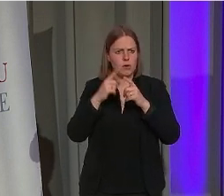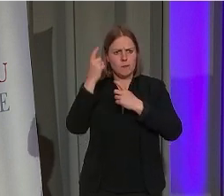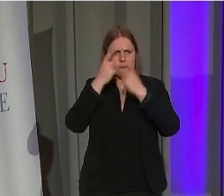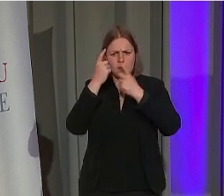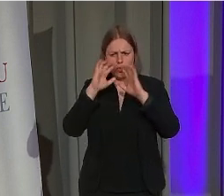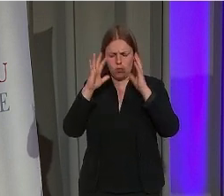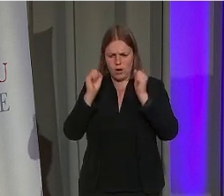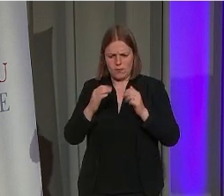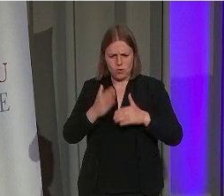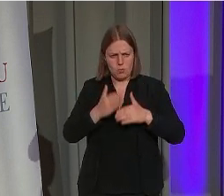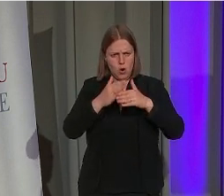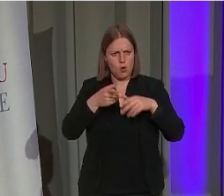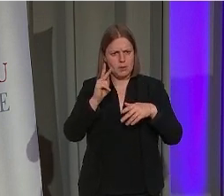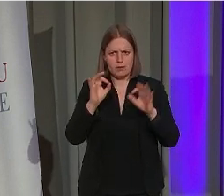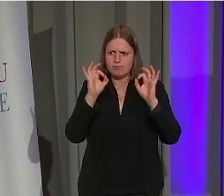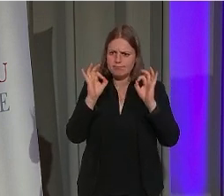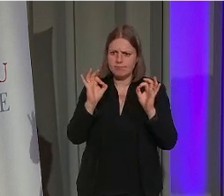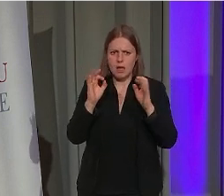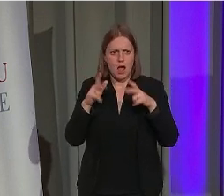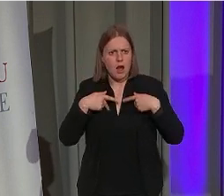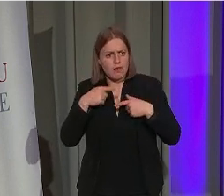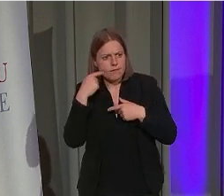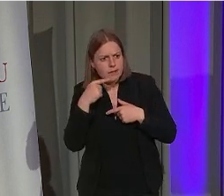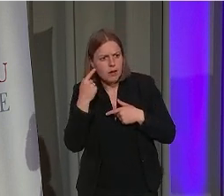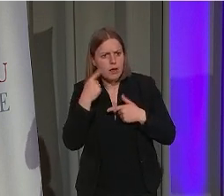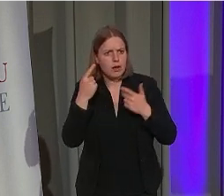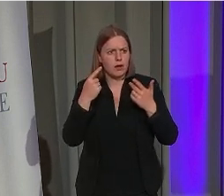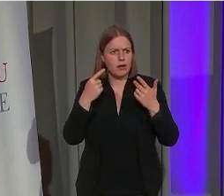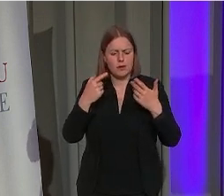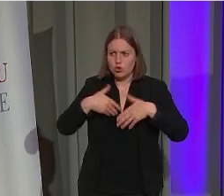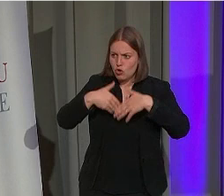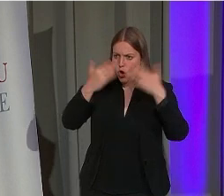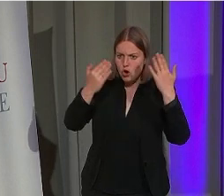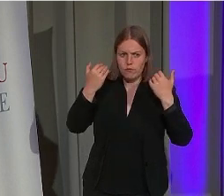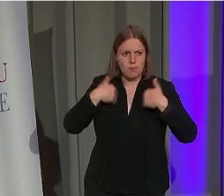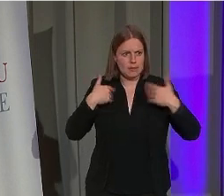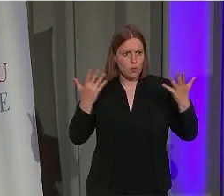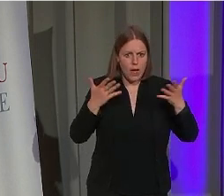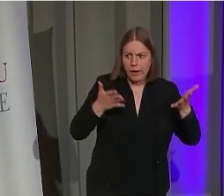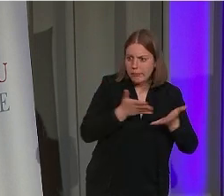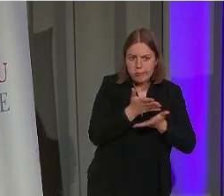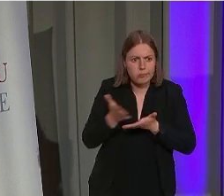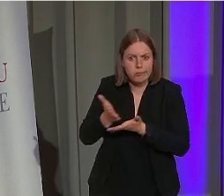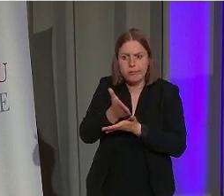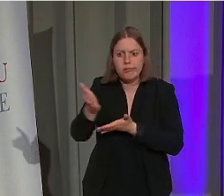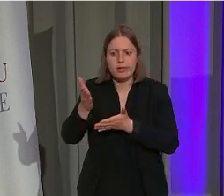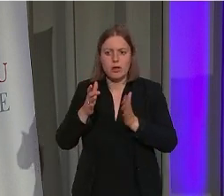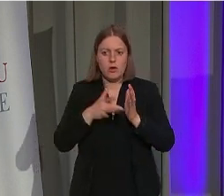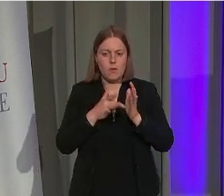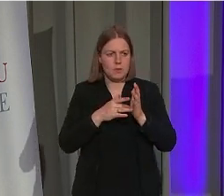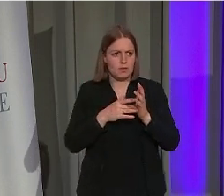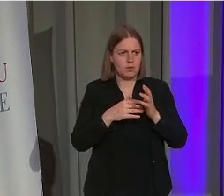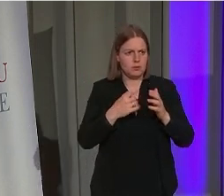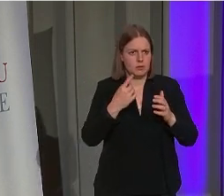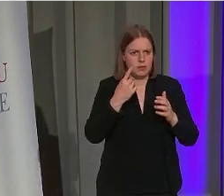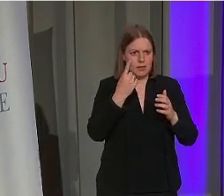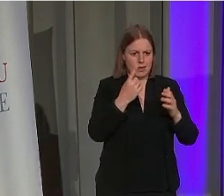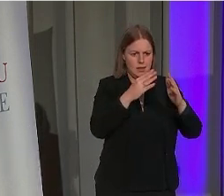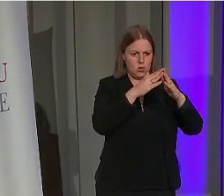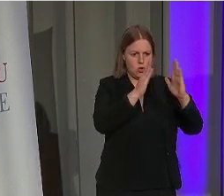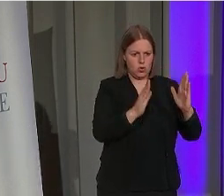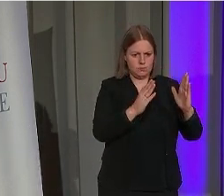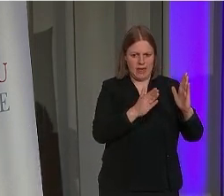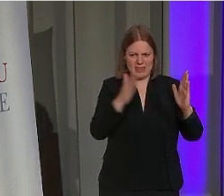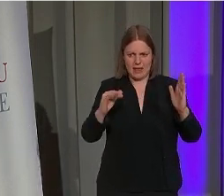whole focus on the signage in a friendly way, because in a user-friendly